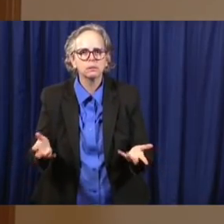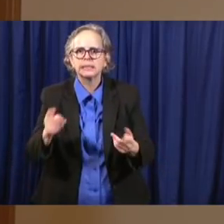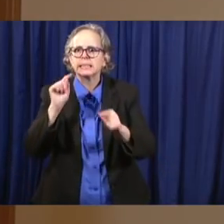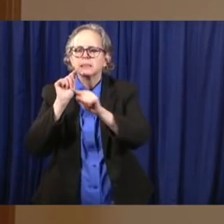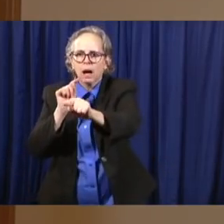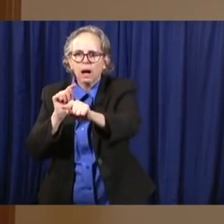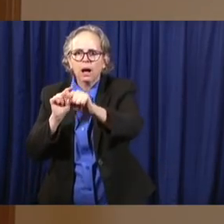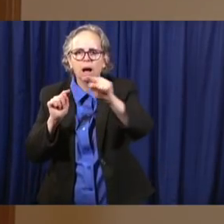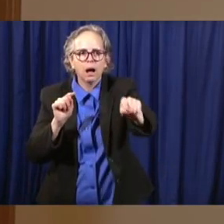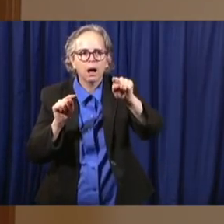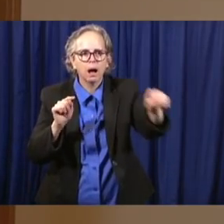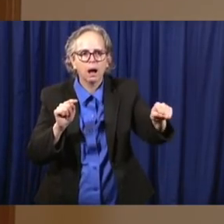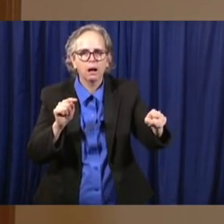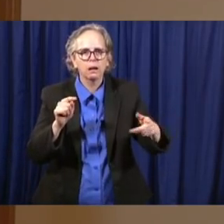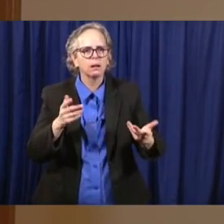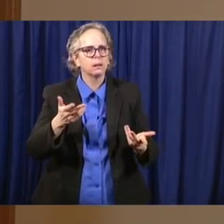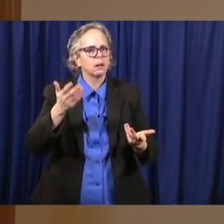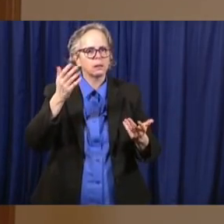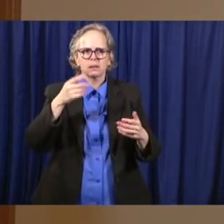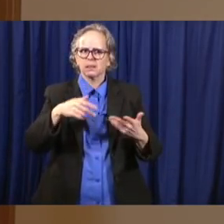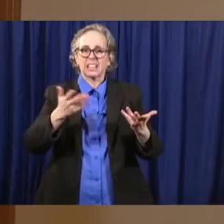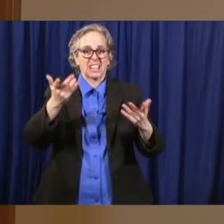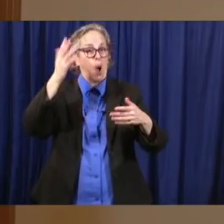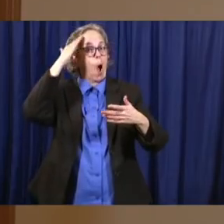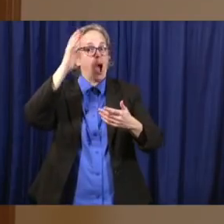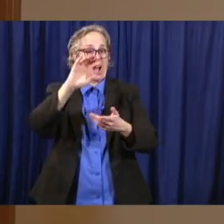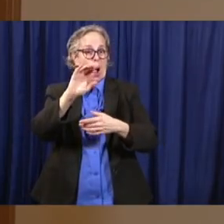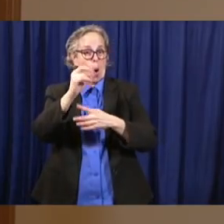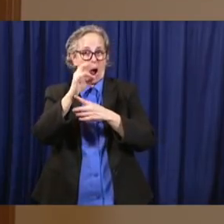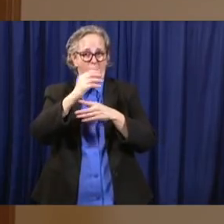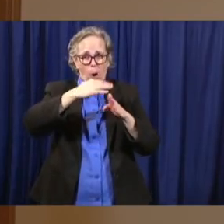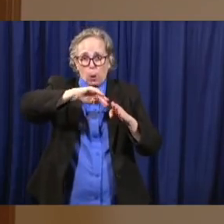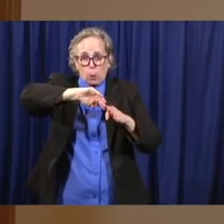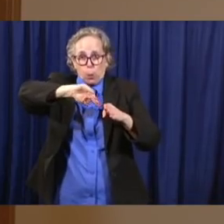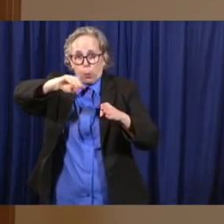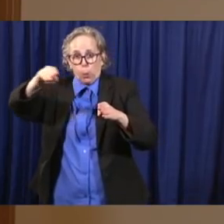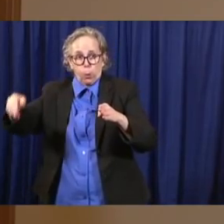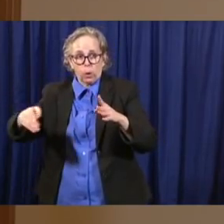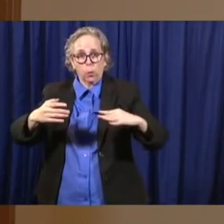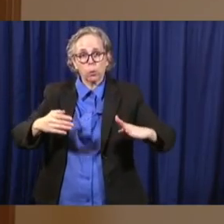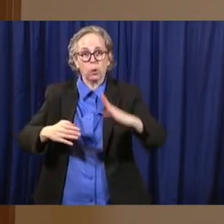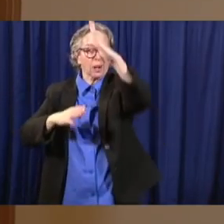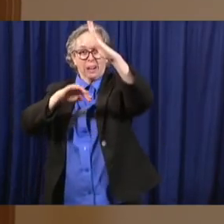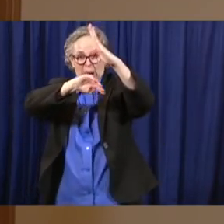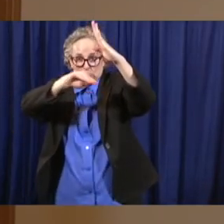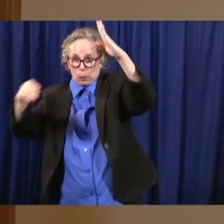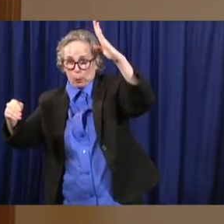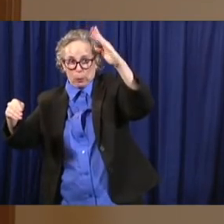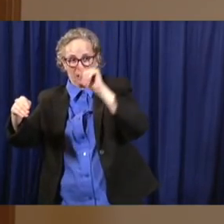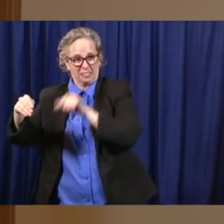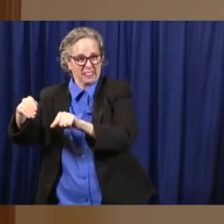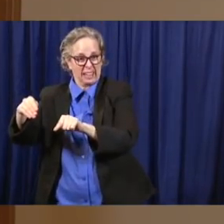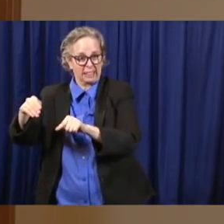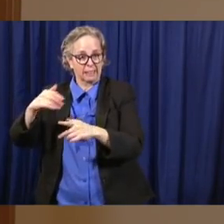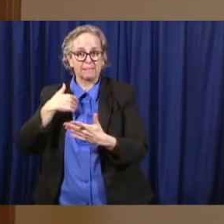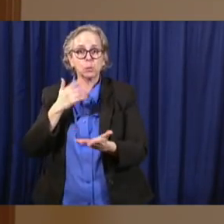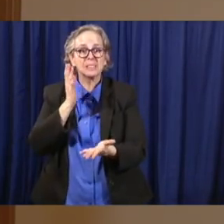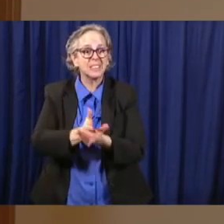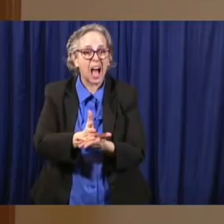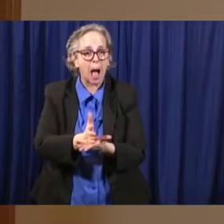If we let up, we will change our trajectory and look more like that original yellow curve. Next